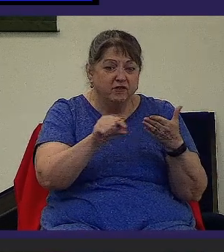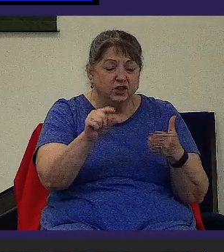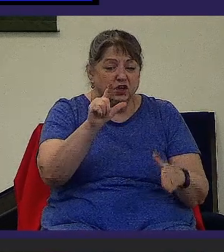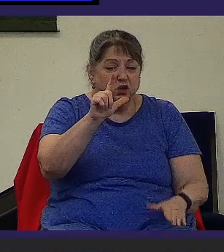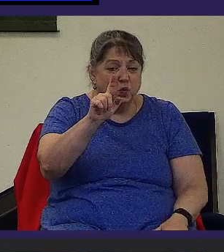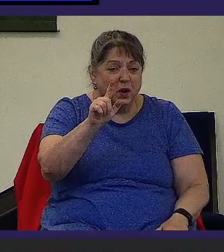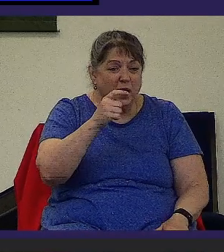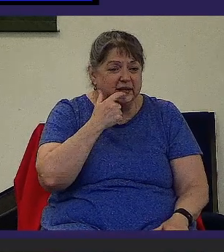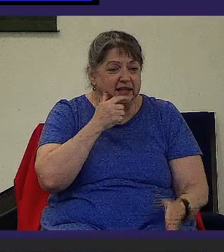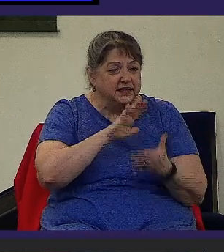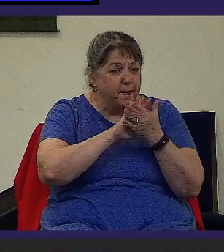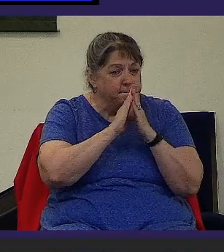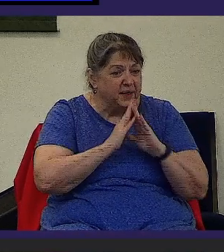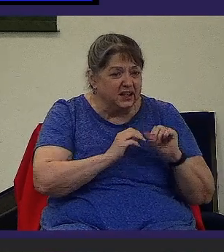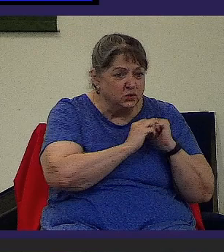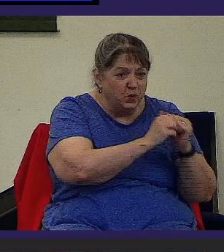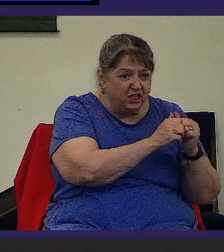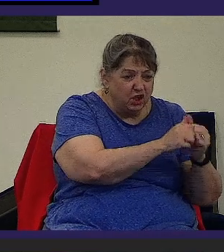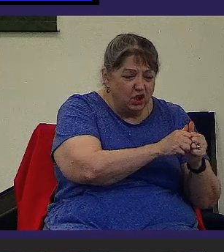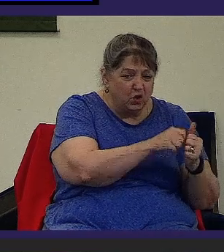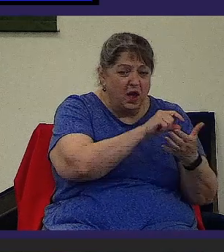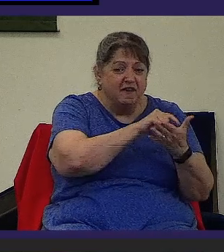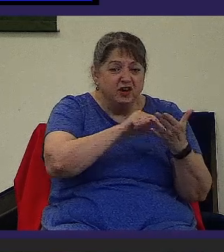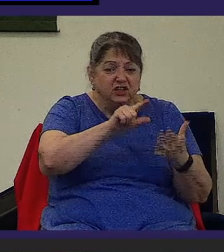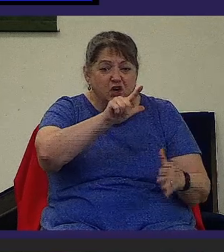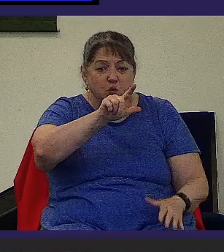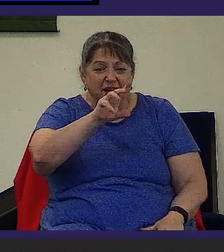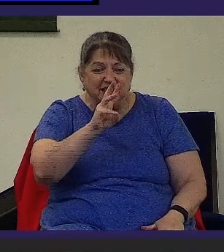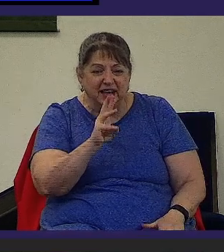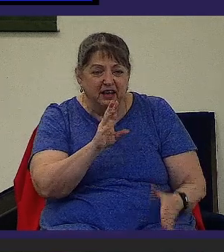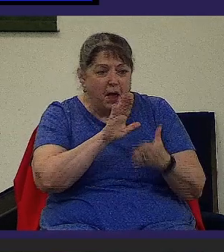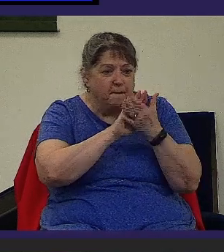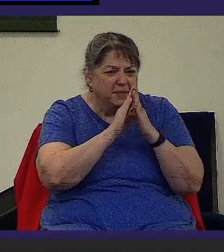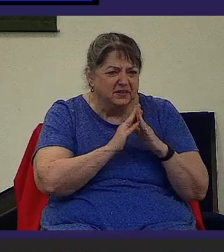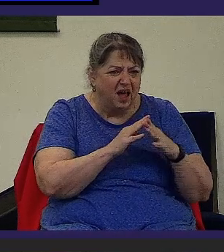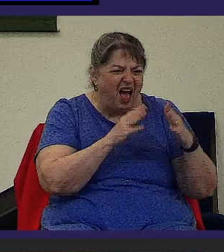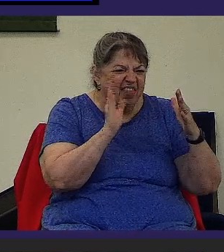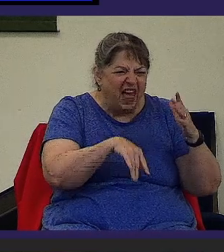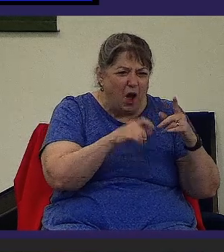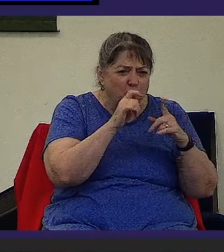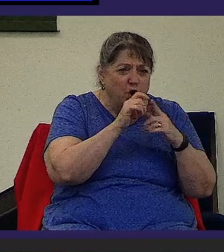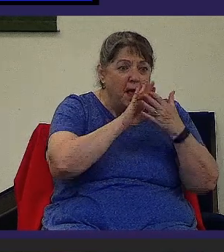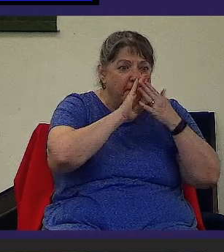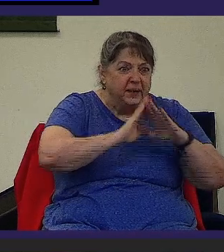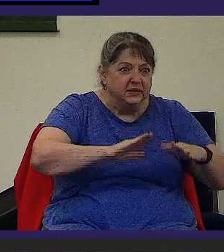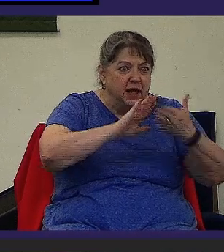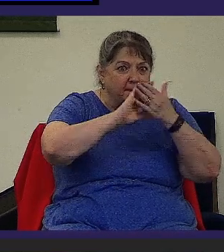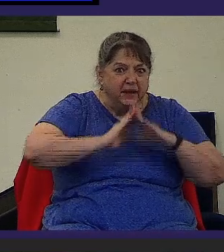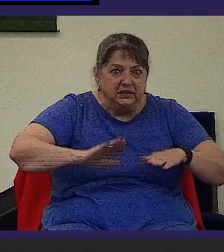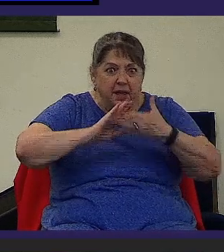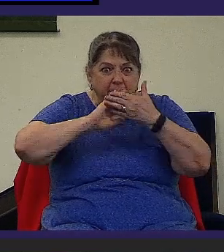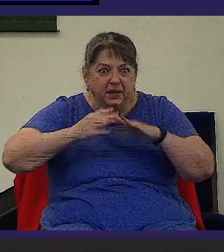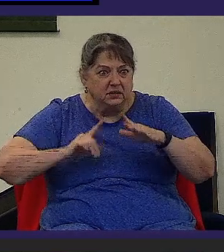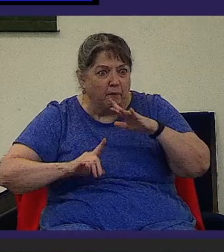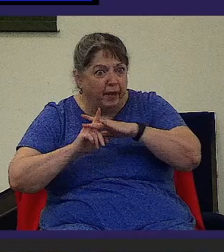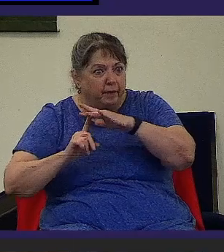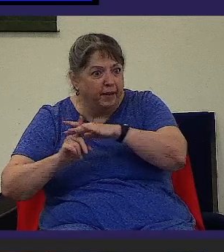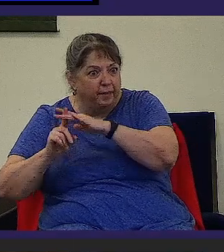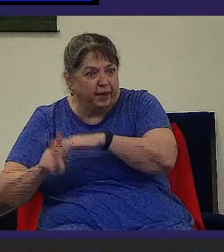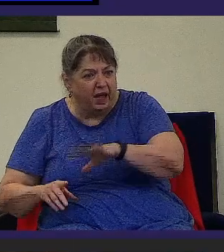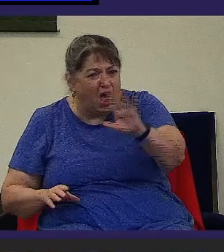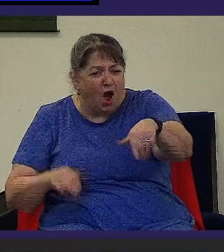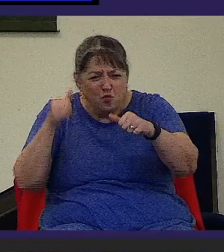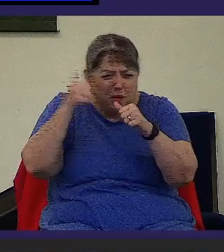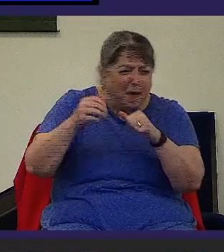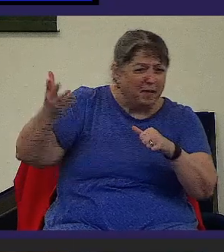peace be with you in verse 26 he says peace be with you he's the one the angels sang about if you remember